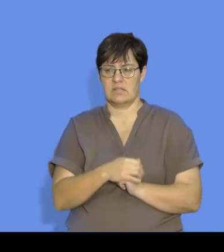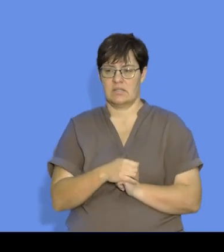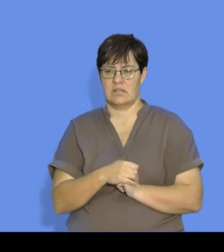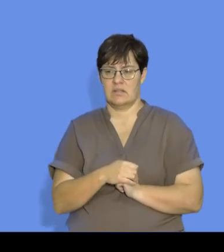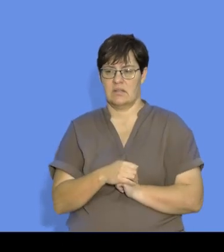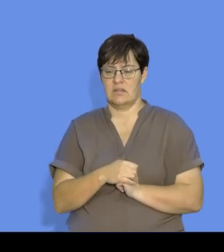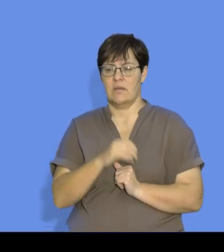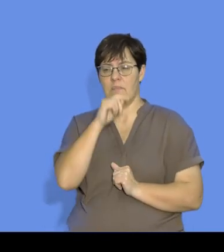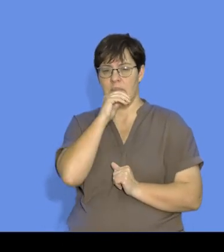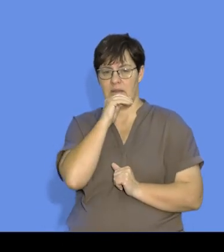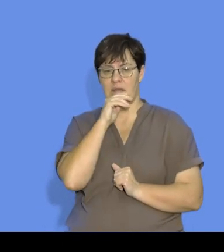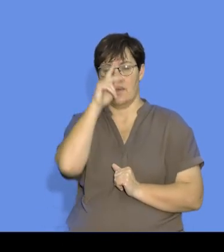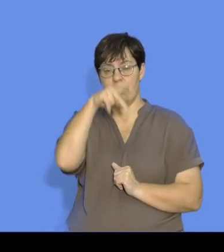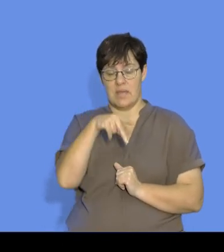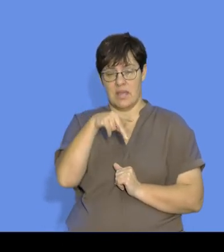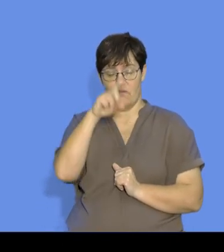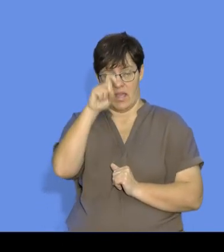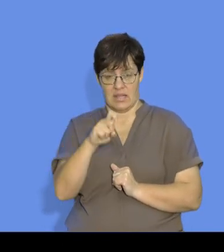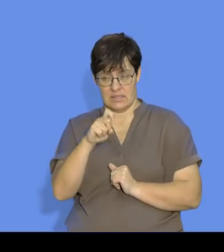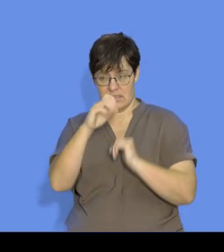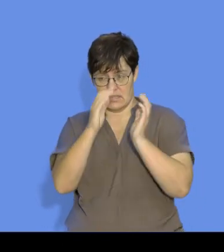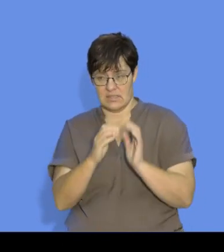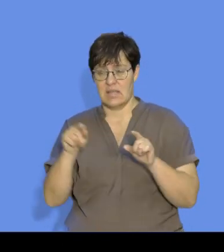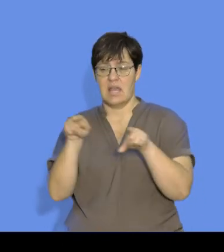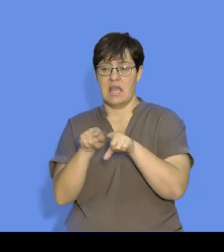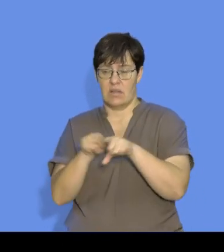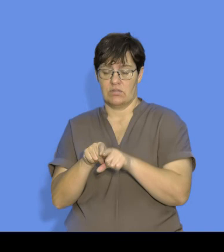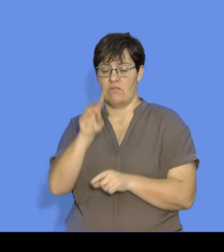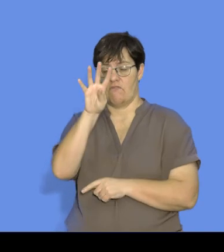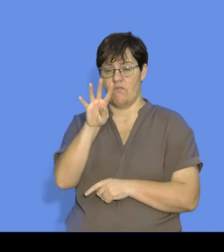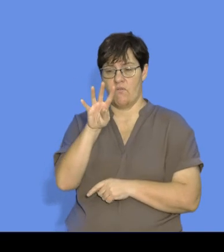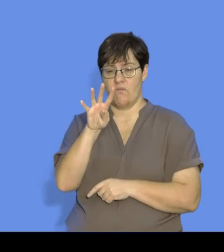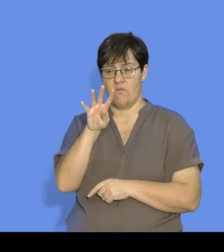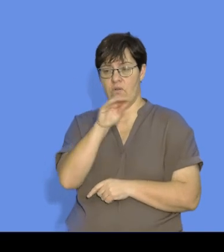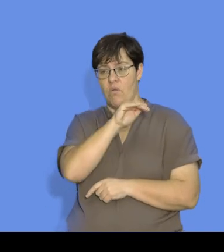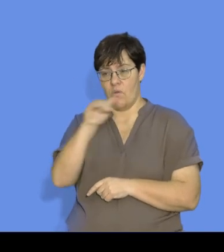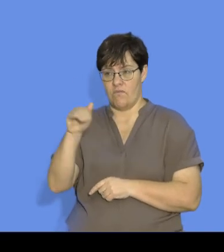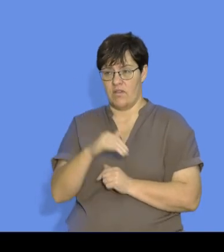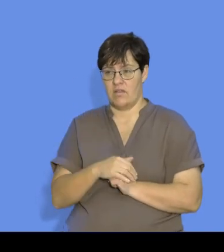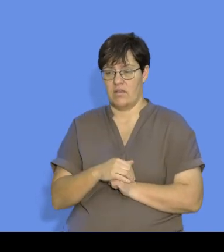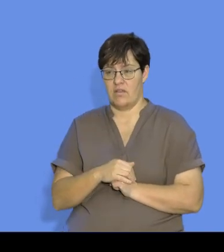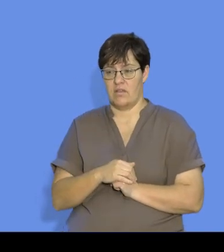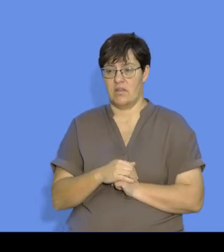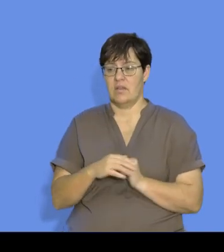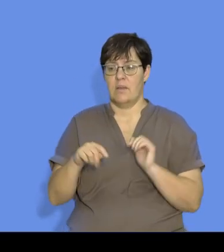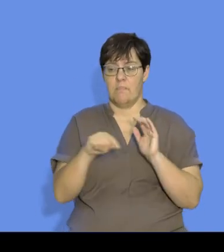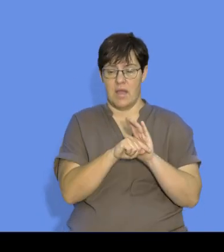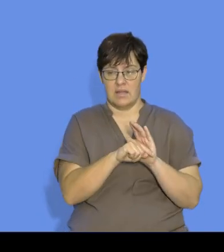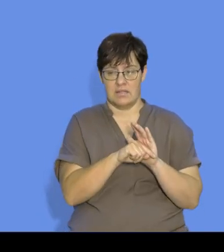change. So it means p of x will be equals to 4